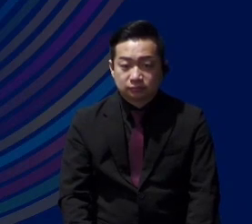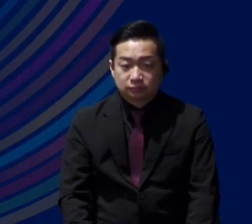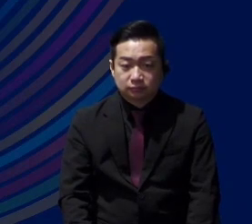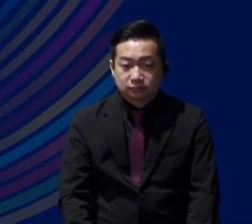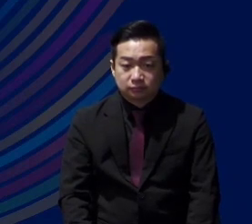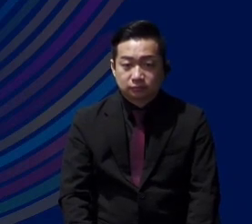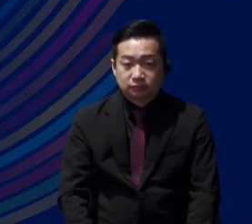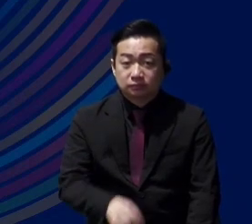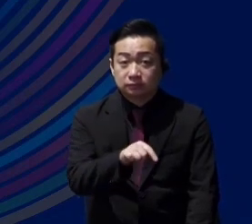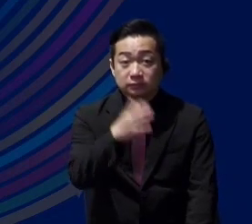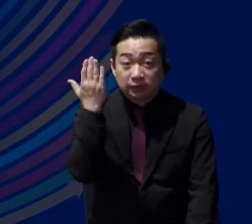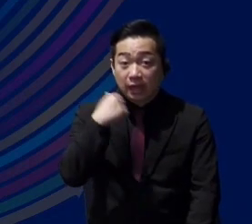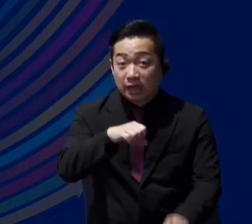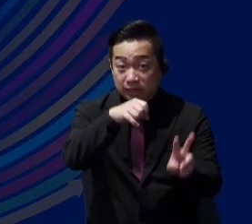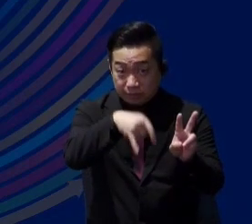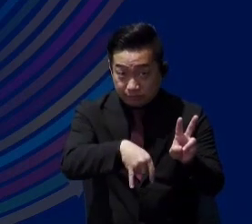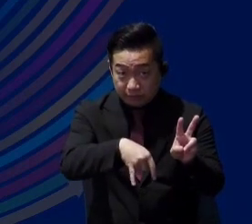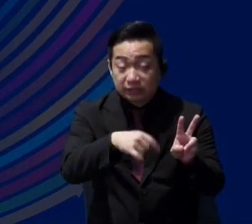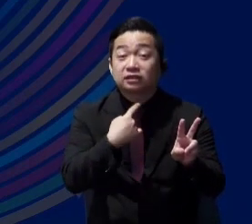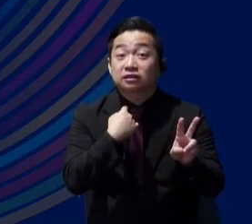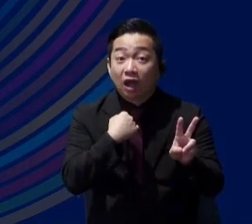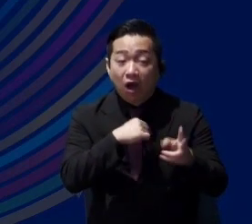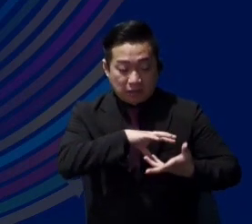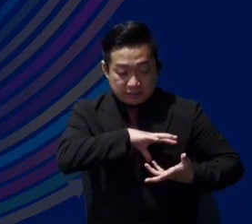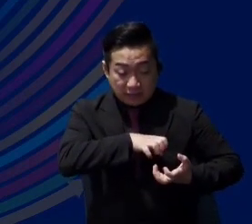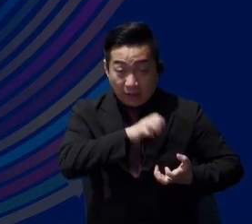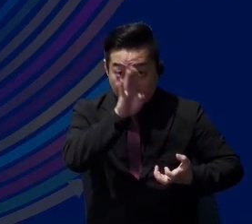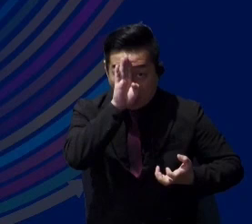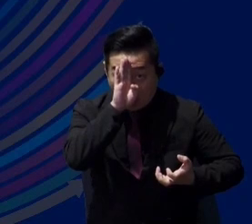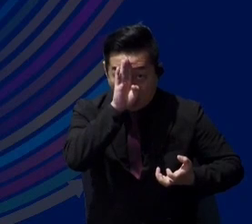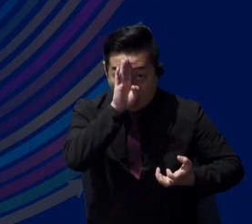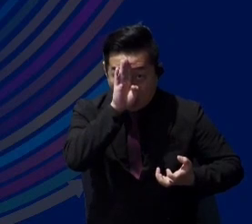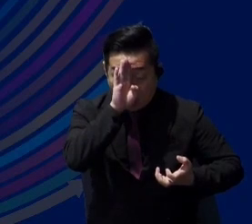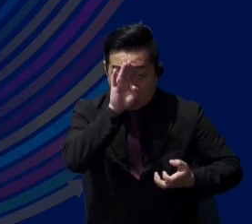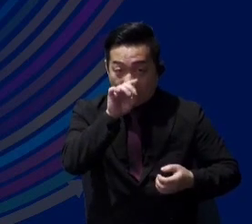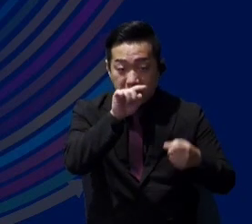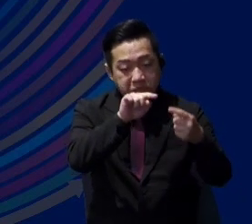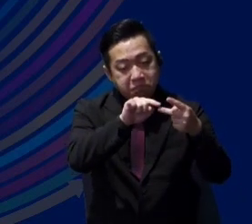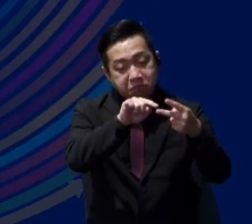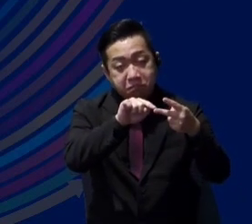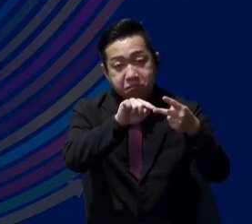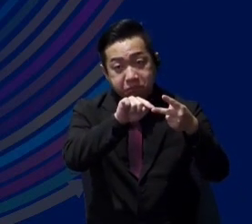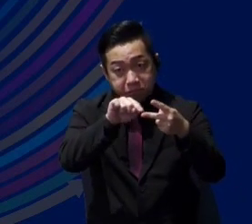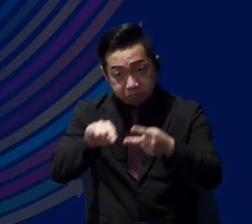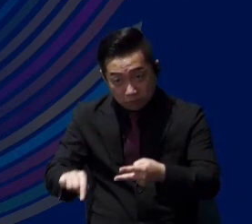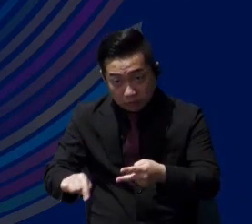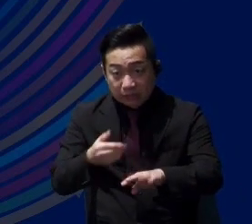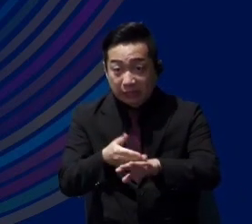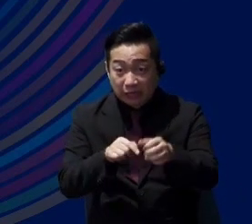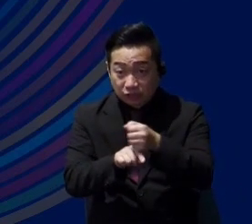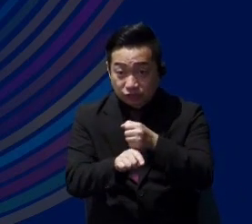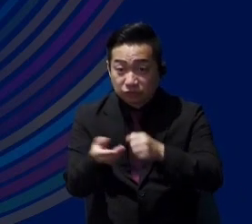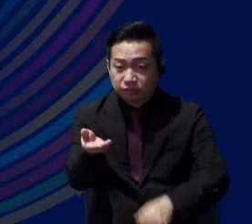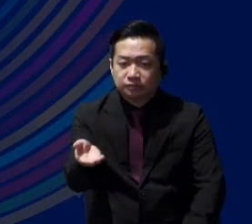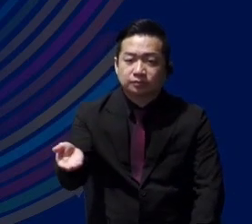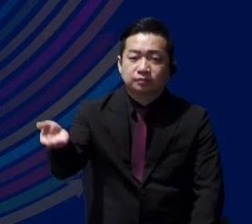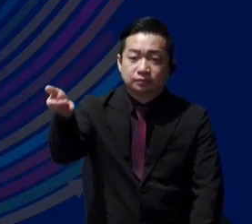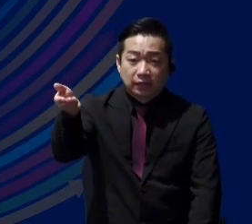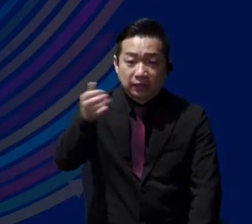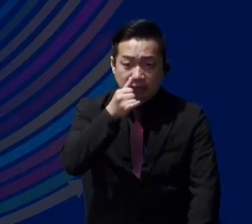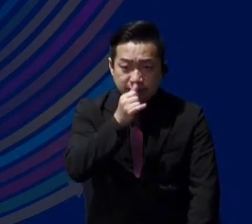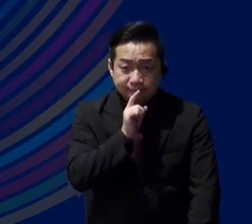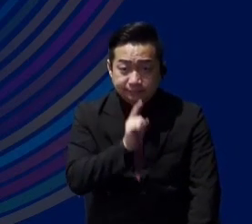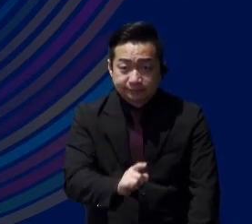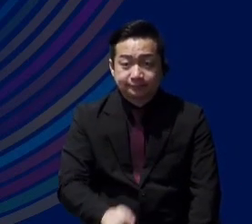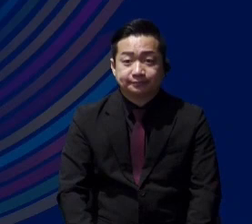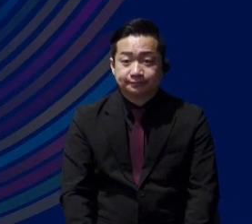up. And then after that, this is 2021, you